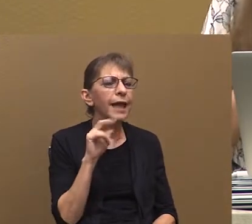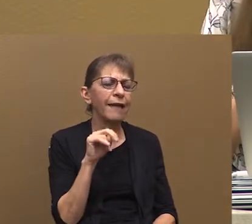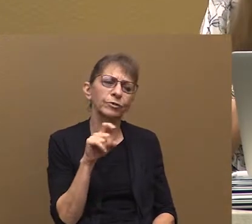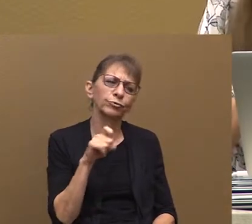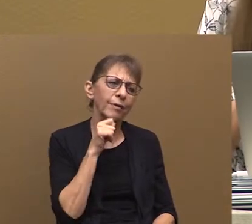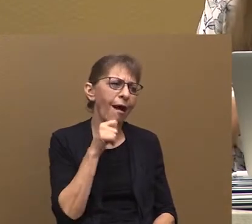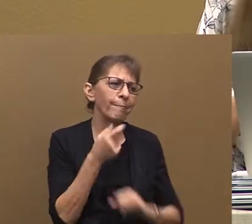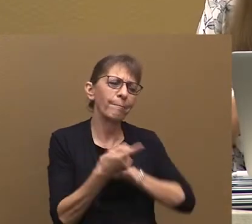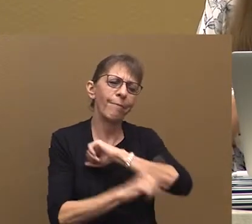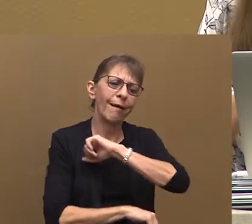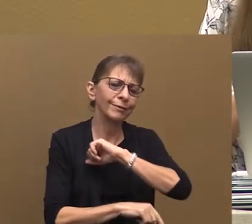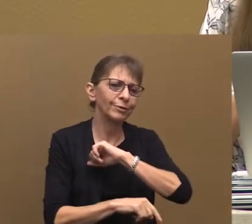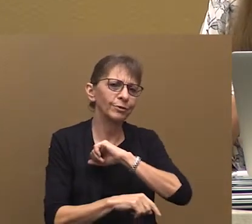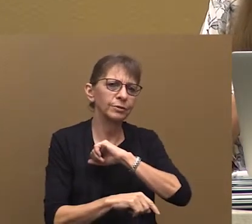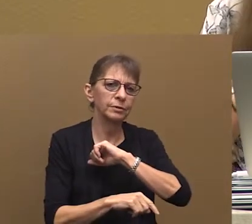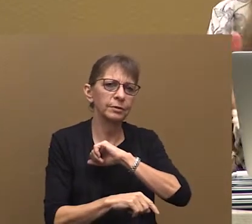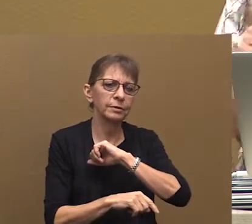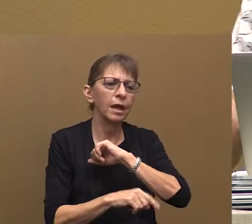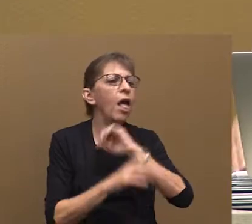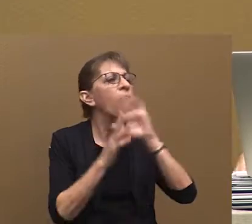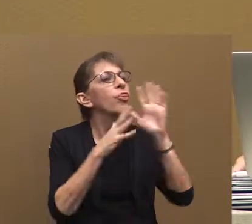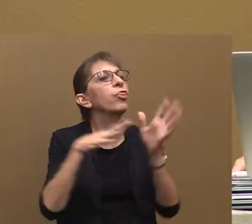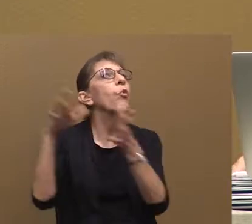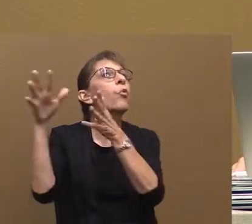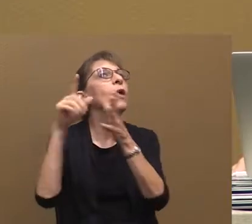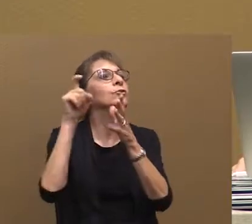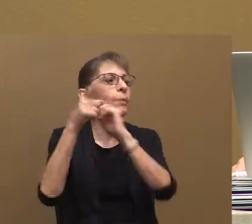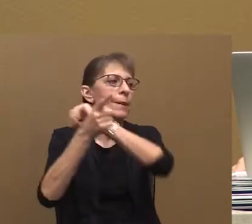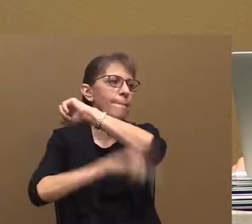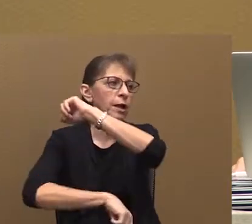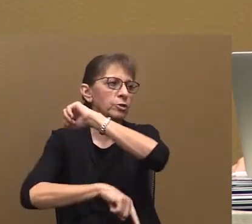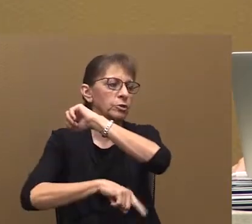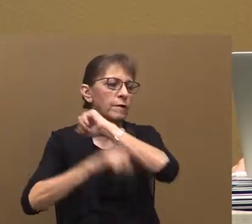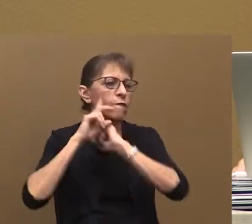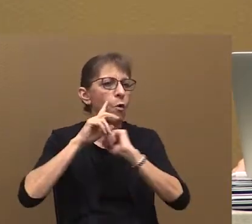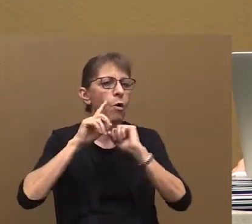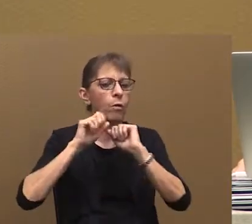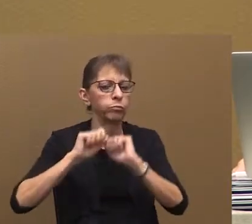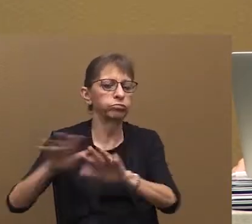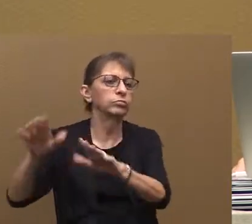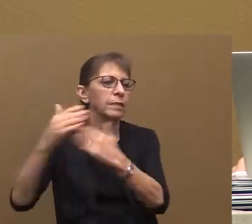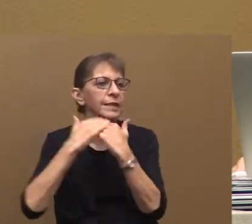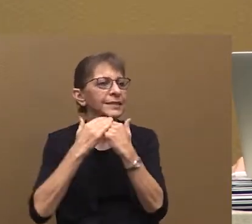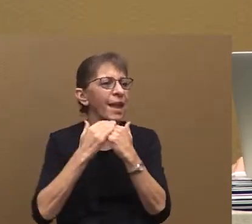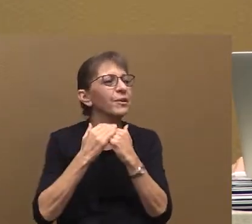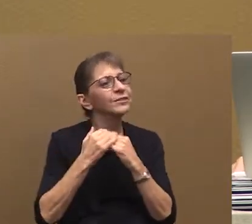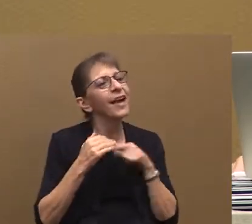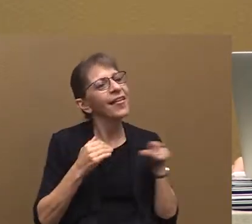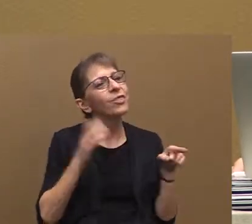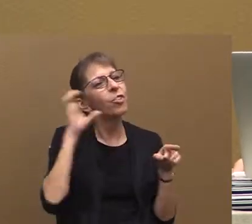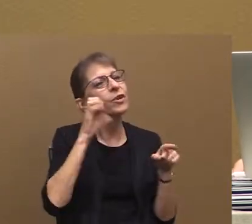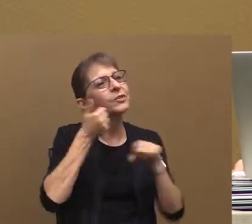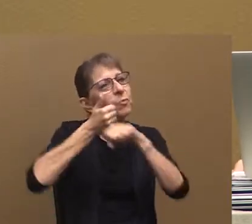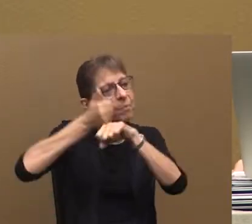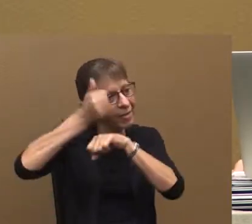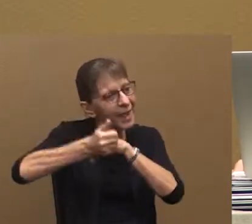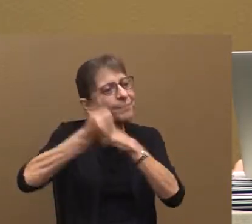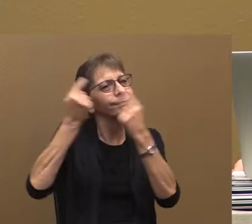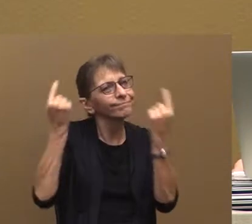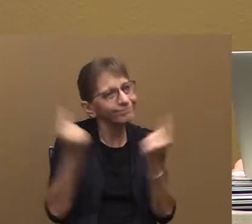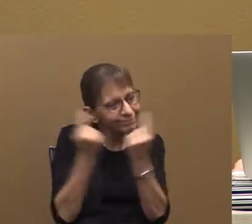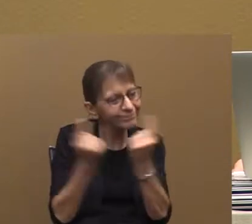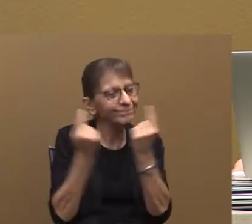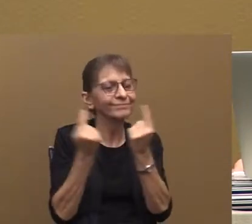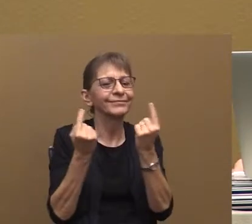Ivan shouldn't be punished, but the wind should be punished for knocking it down. They're looking for someone